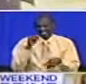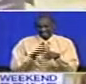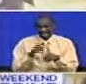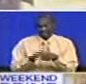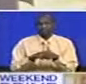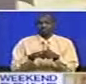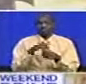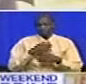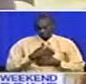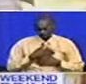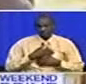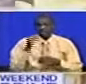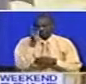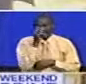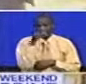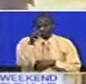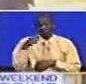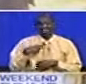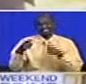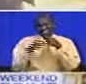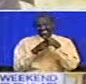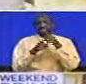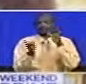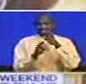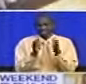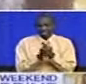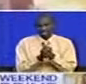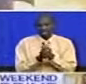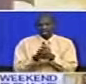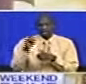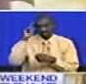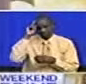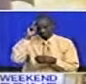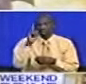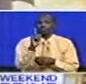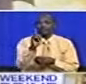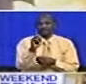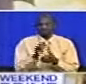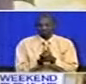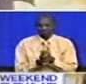Kibaki walikuwa na mawaziri sita. Attorney General moja.